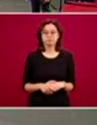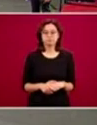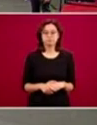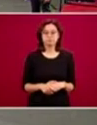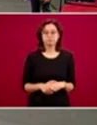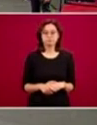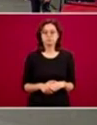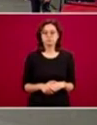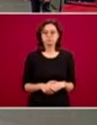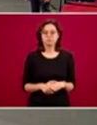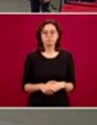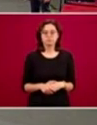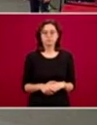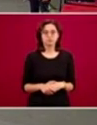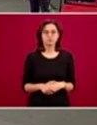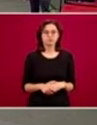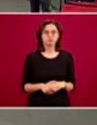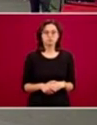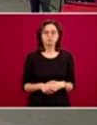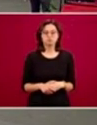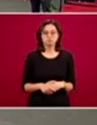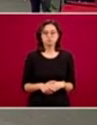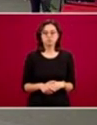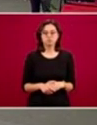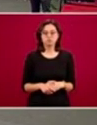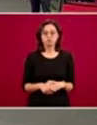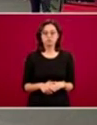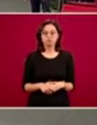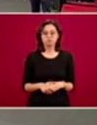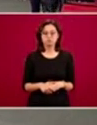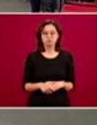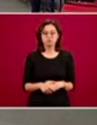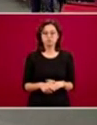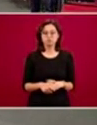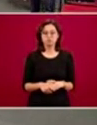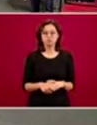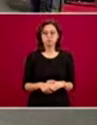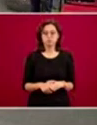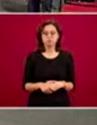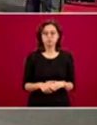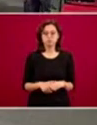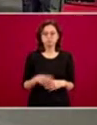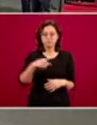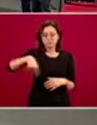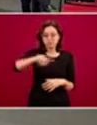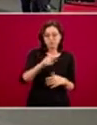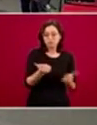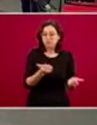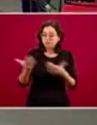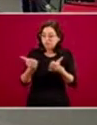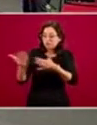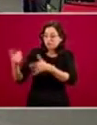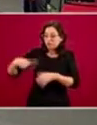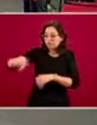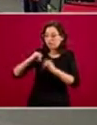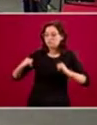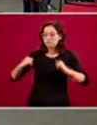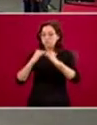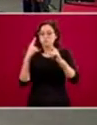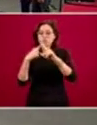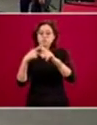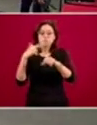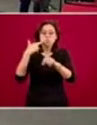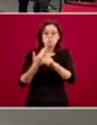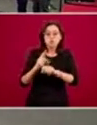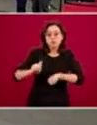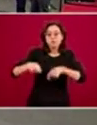have don't have conclusive evidence that indicates so. Um, so is